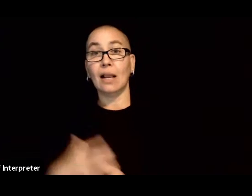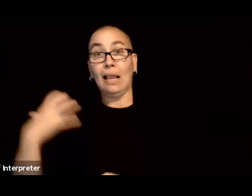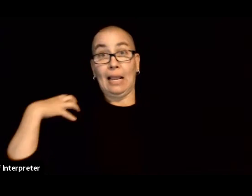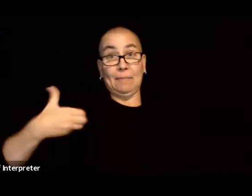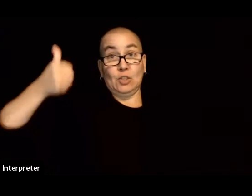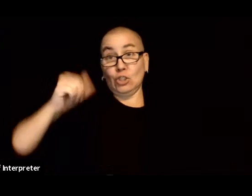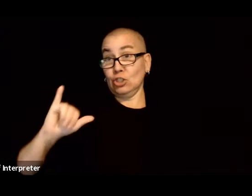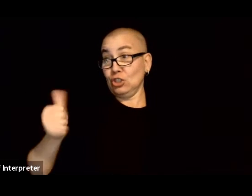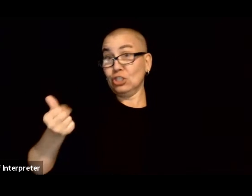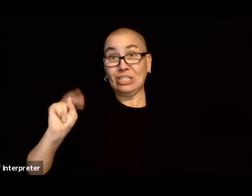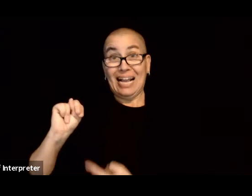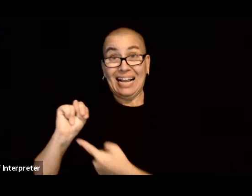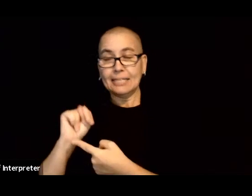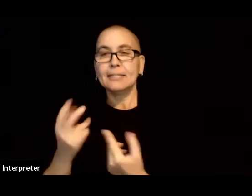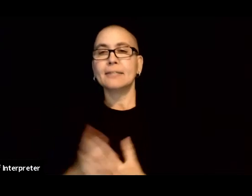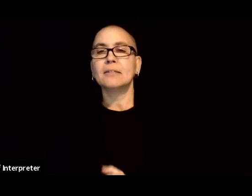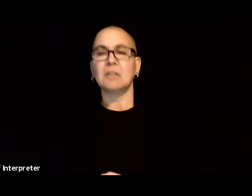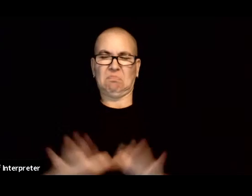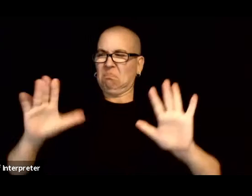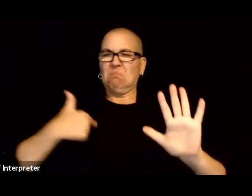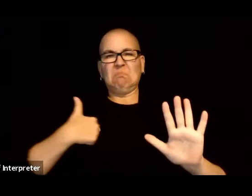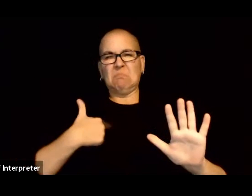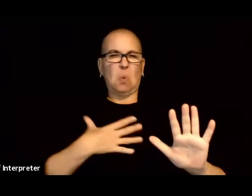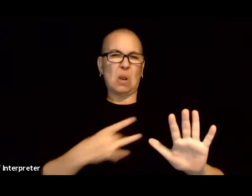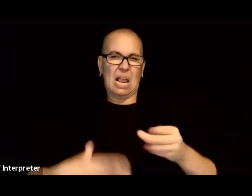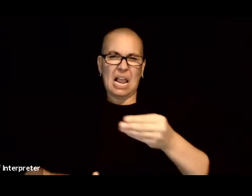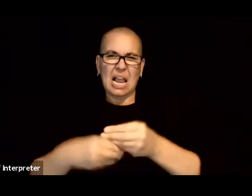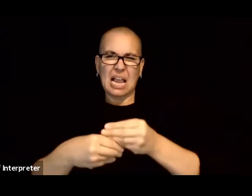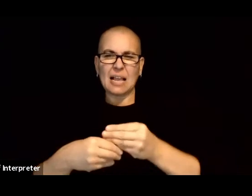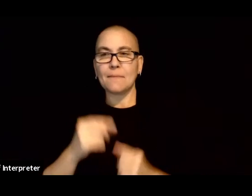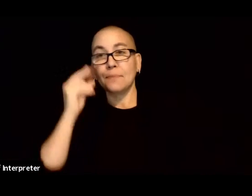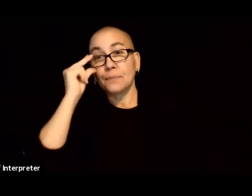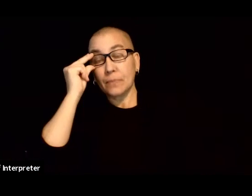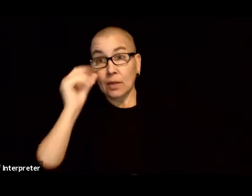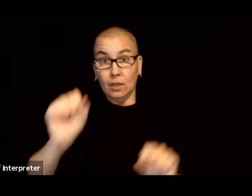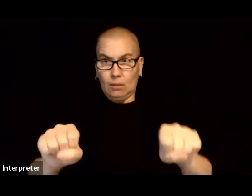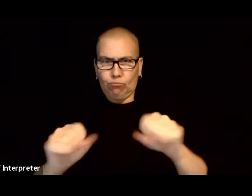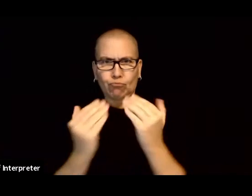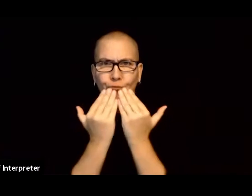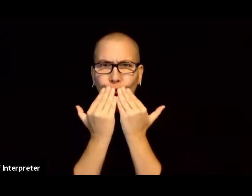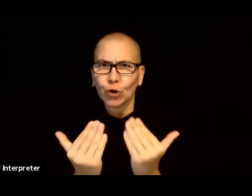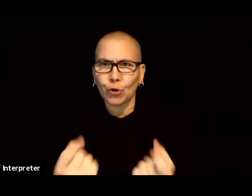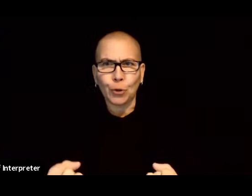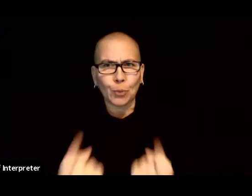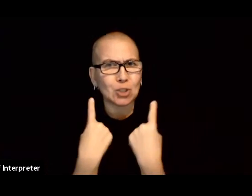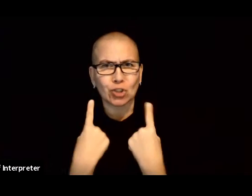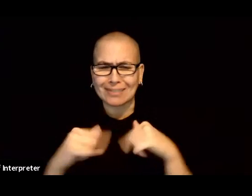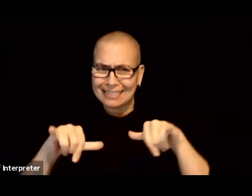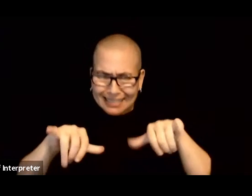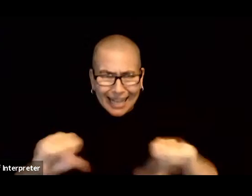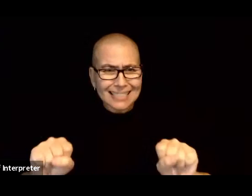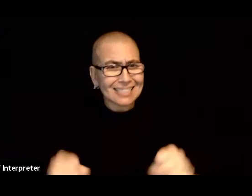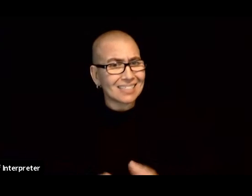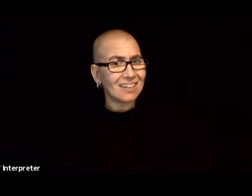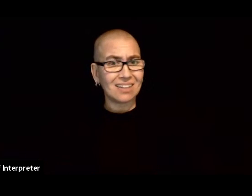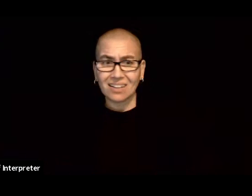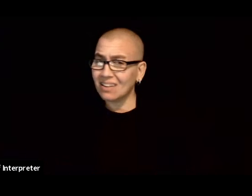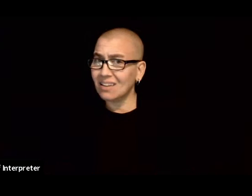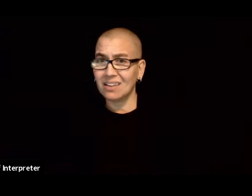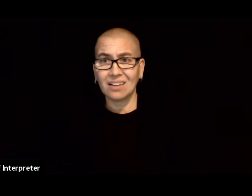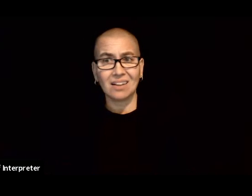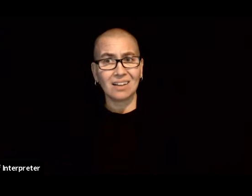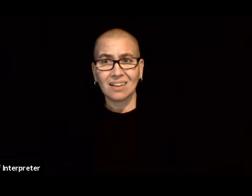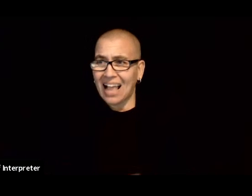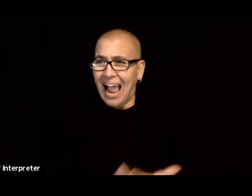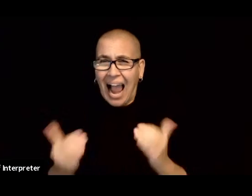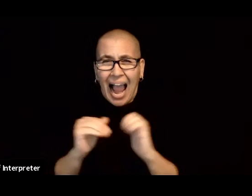comment as well. I think it's a great question. And I think public health communication is always something